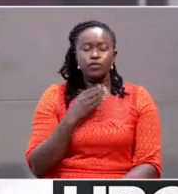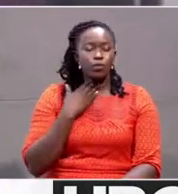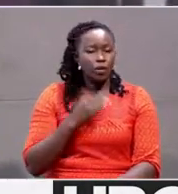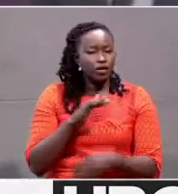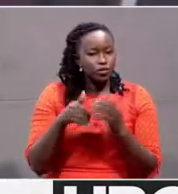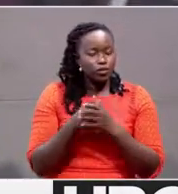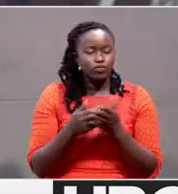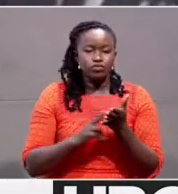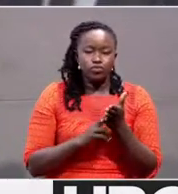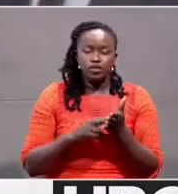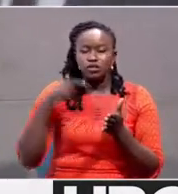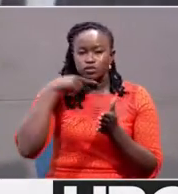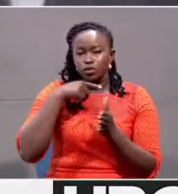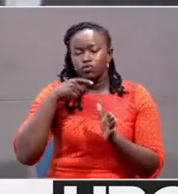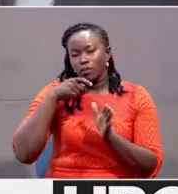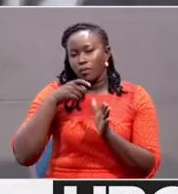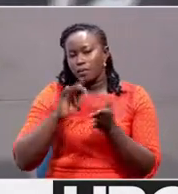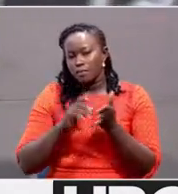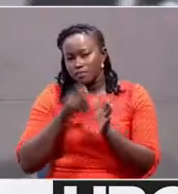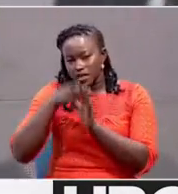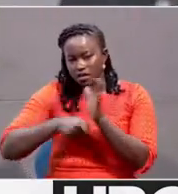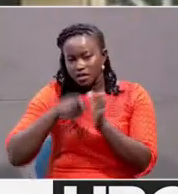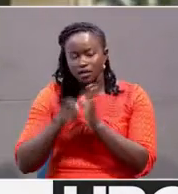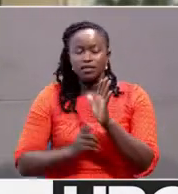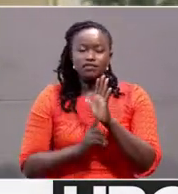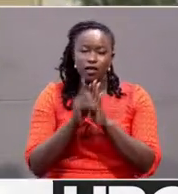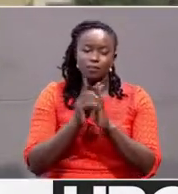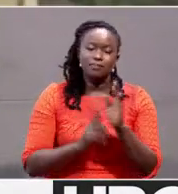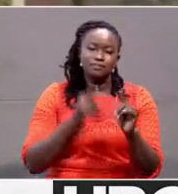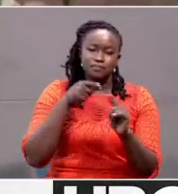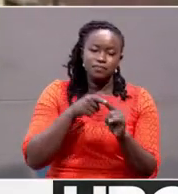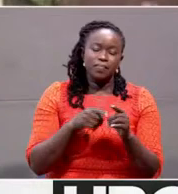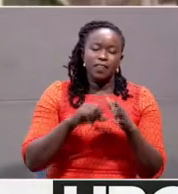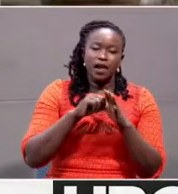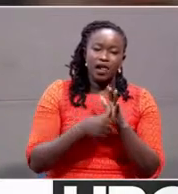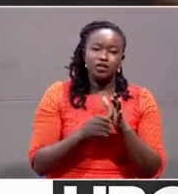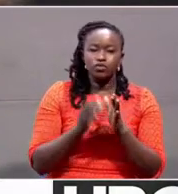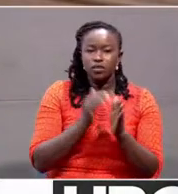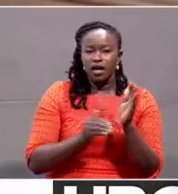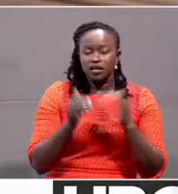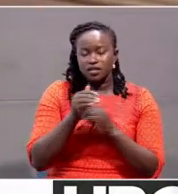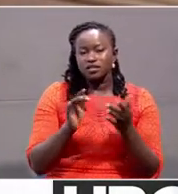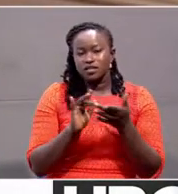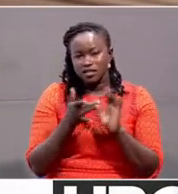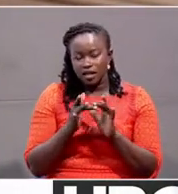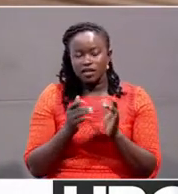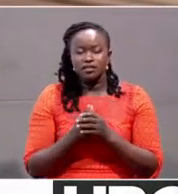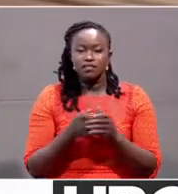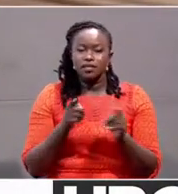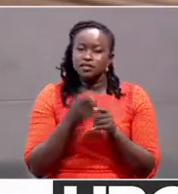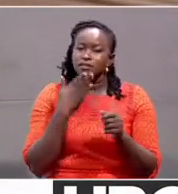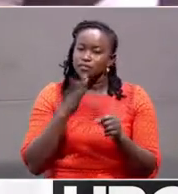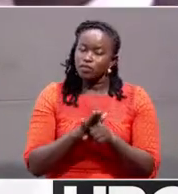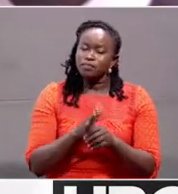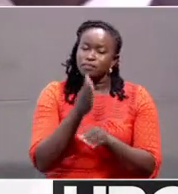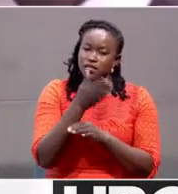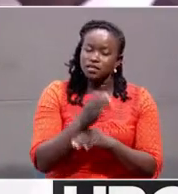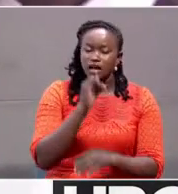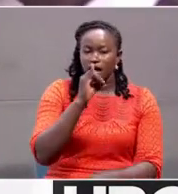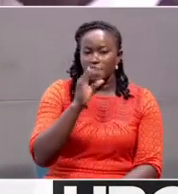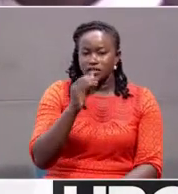to utilize the social media for development purposes. On the issue of internet access, Sebugwao promised that the Ministry of